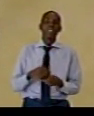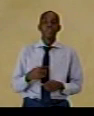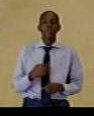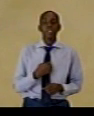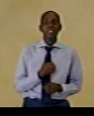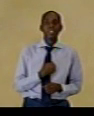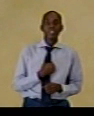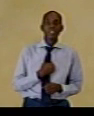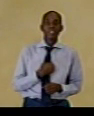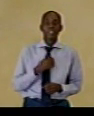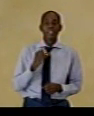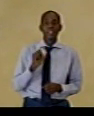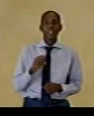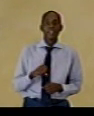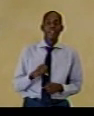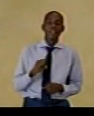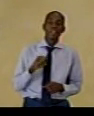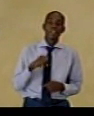In me,